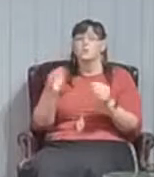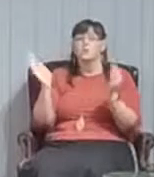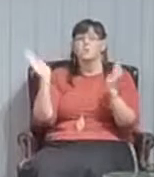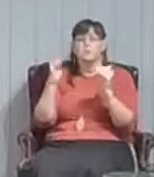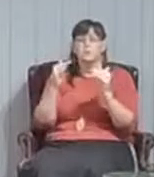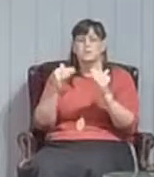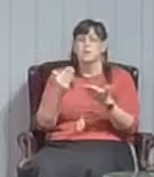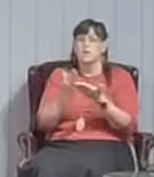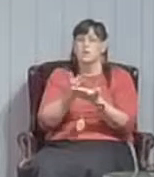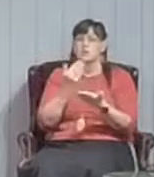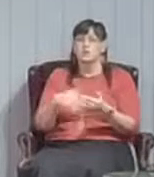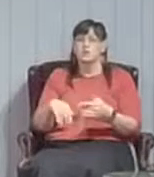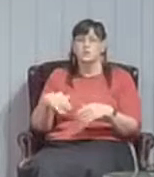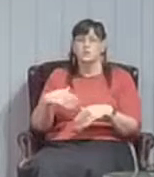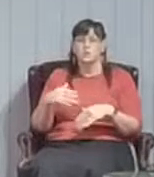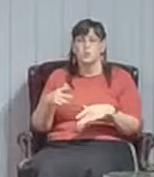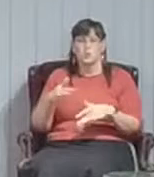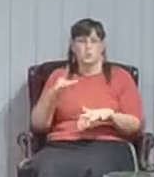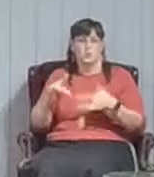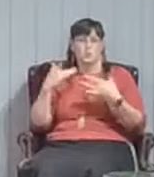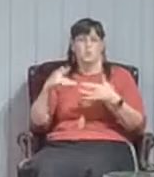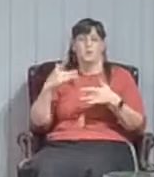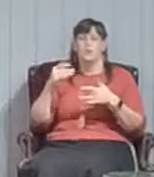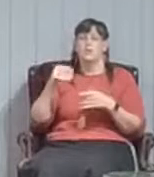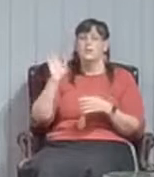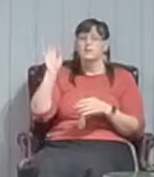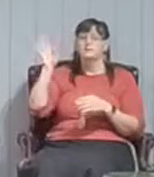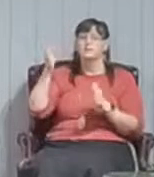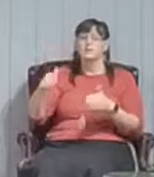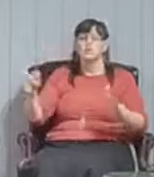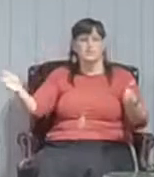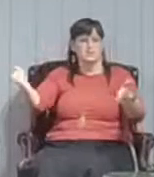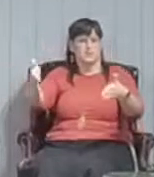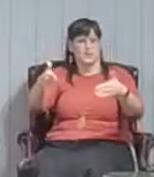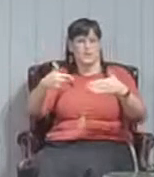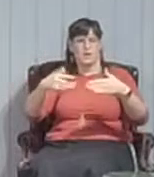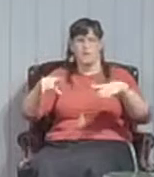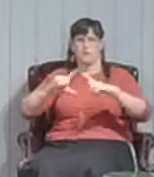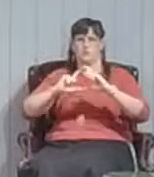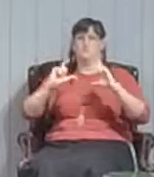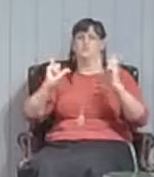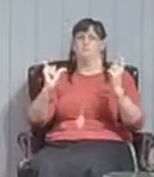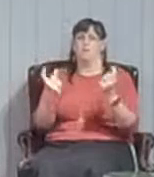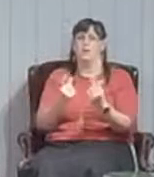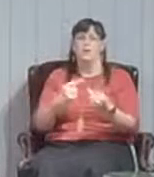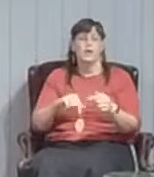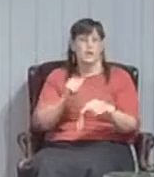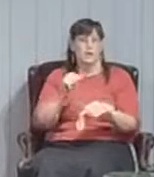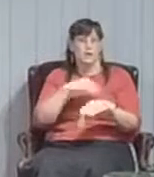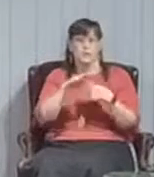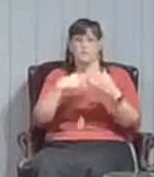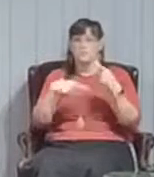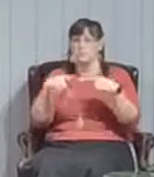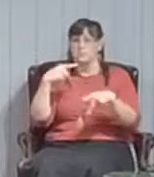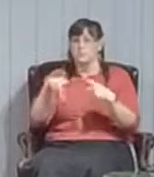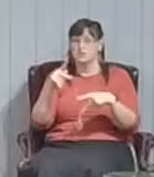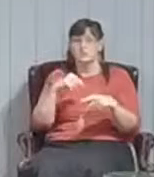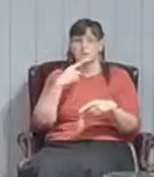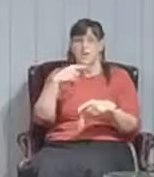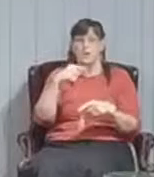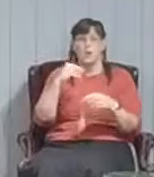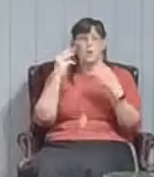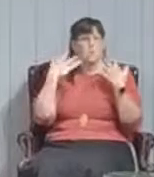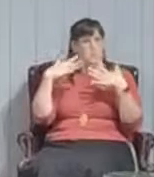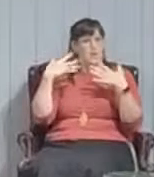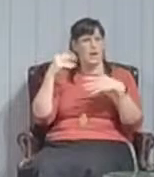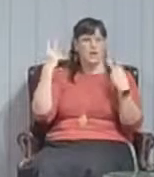new popular preacher, up-and-coming preacher, and he's gathering a crowd together and everyone's saying, well, look at this. He is